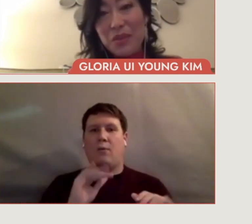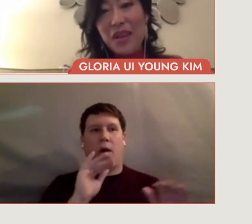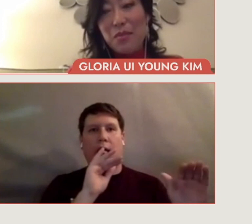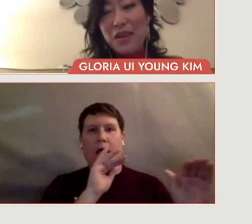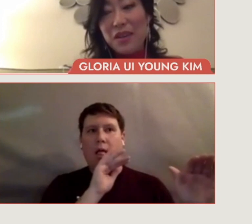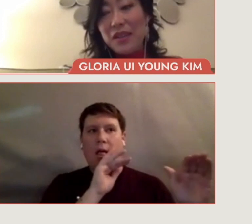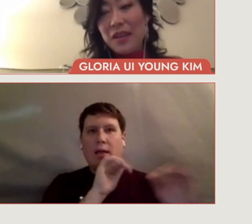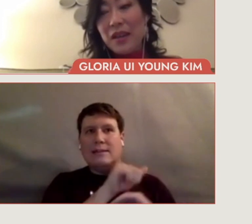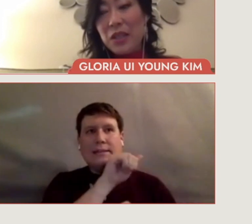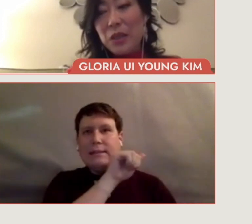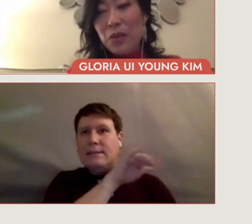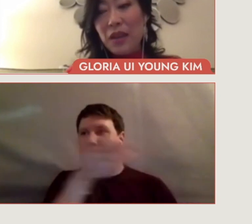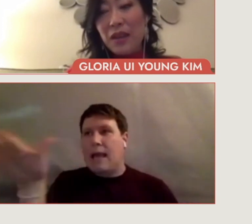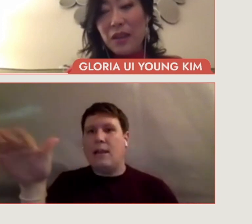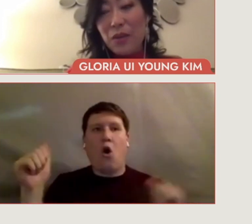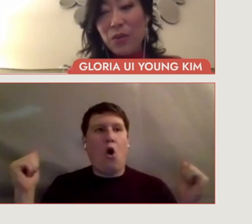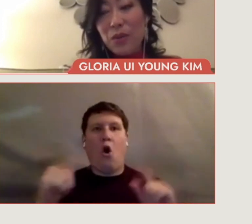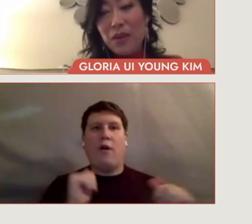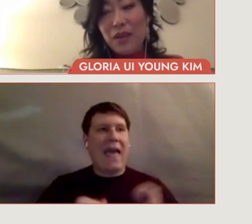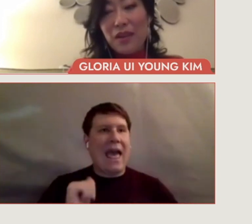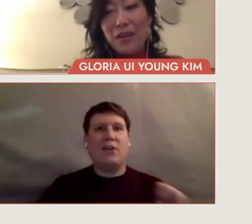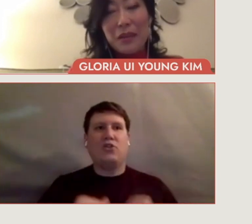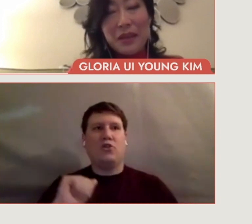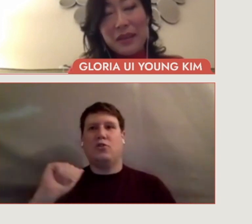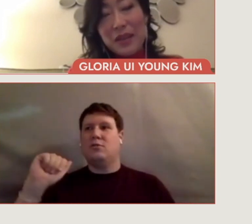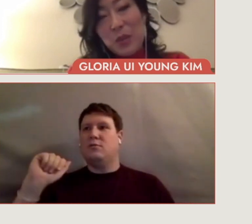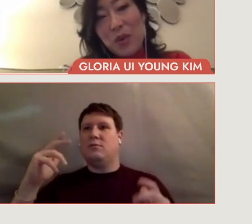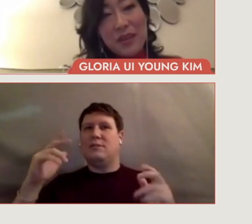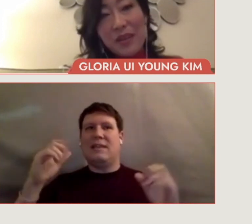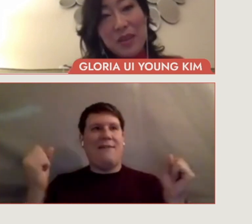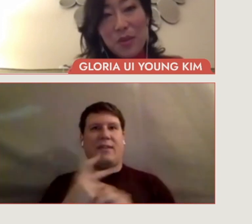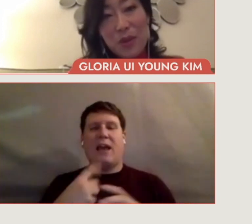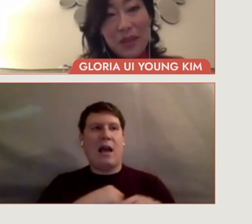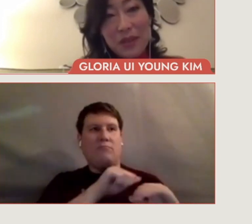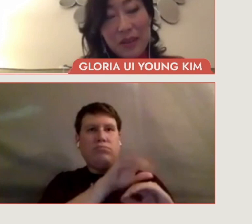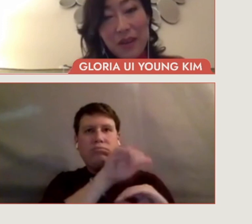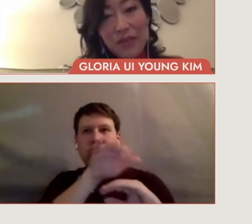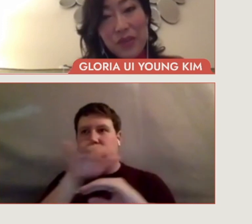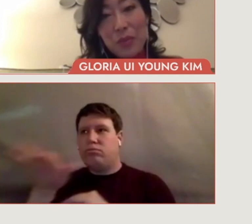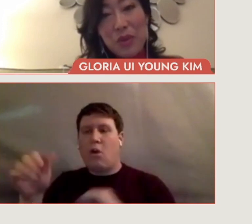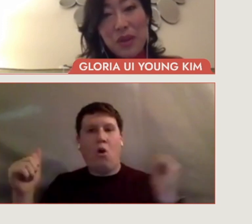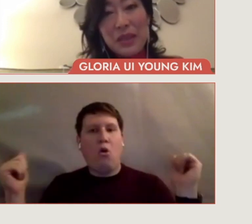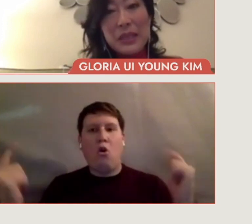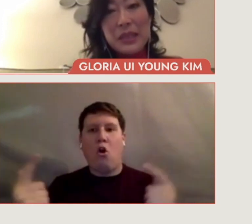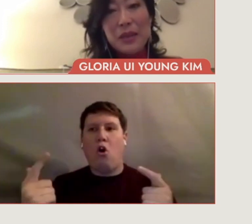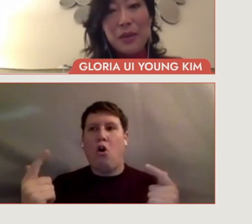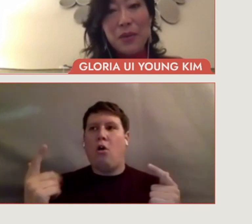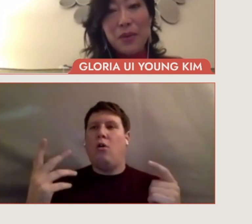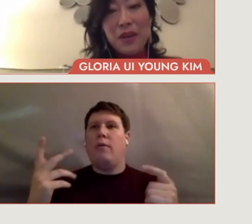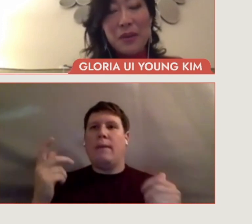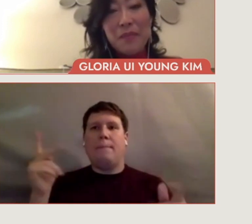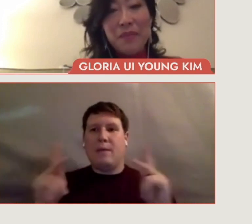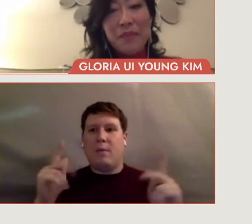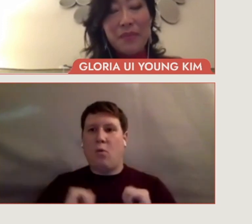script, because I just knew that, like I just wanted them to know what kind of a film it was,